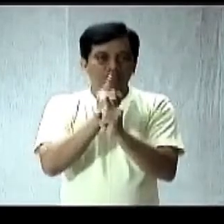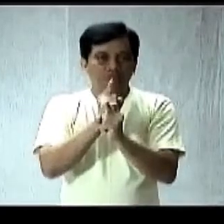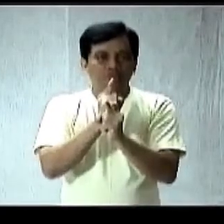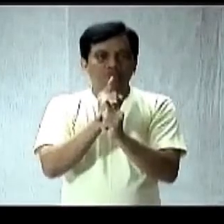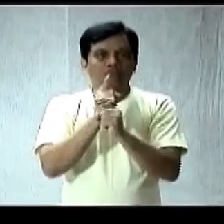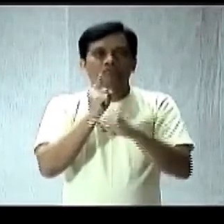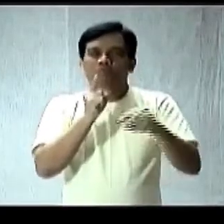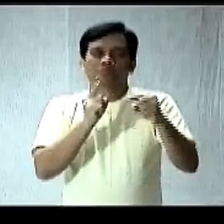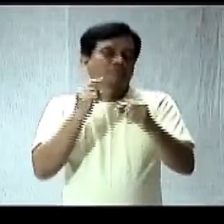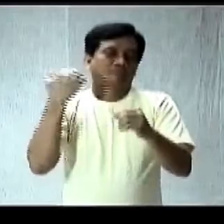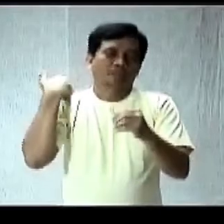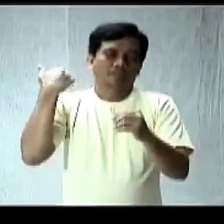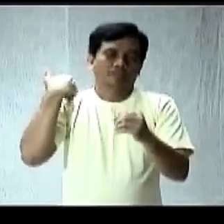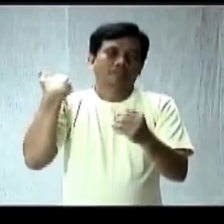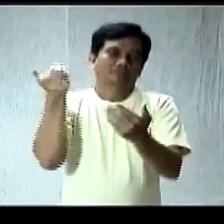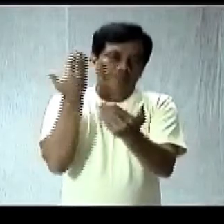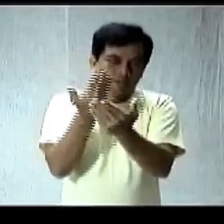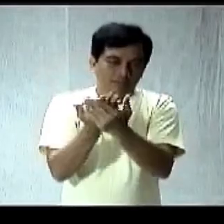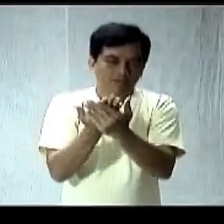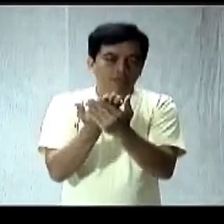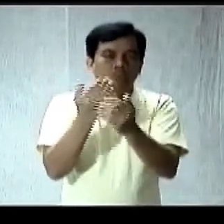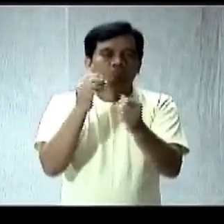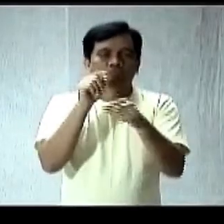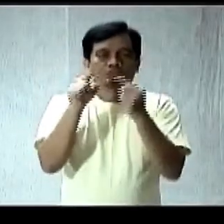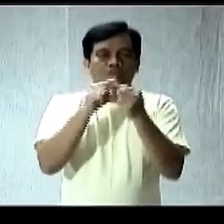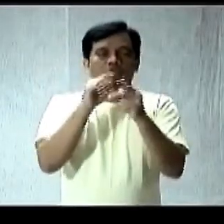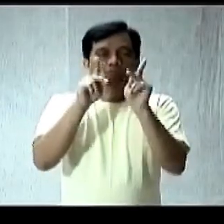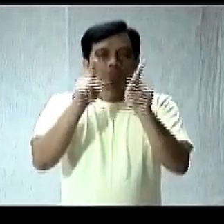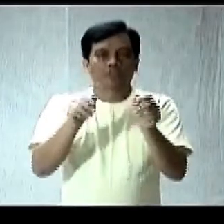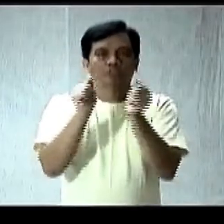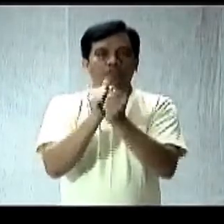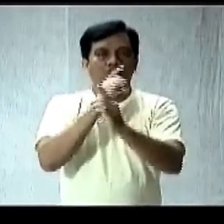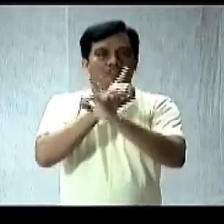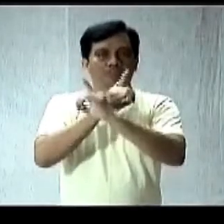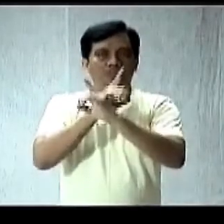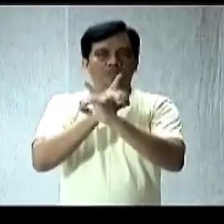realistically, the day has not yet come when all persons with